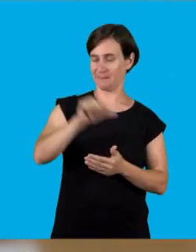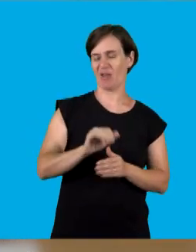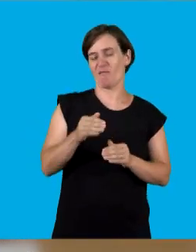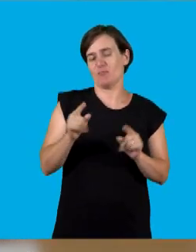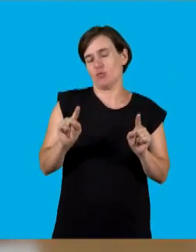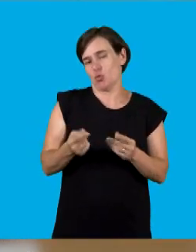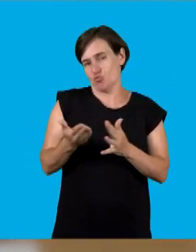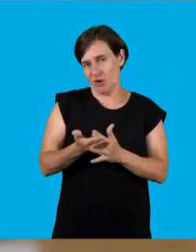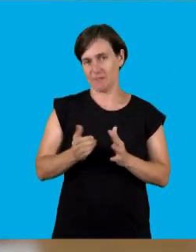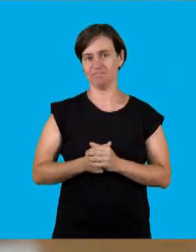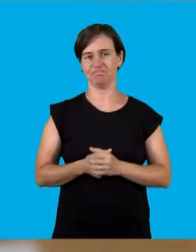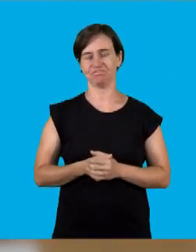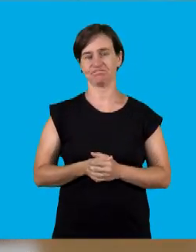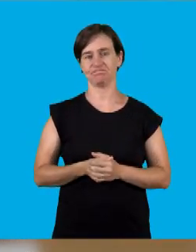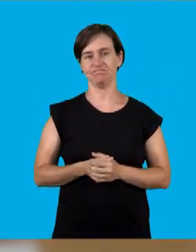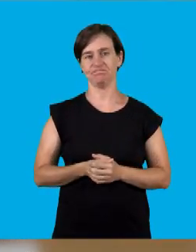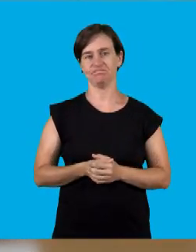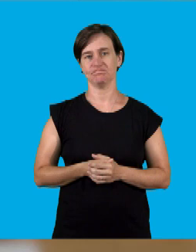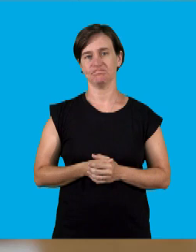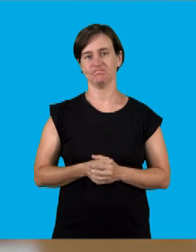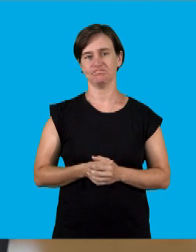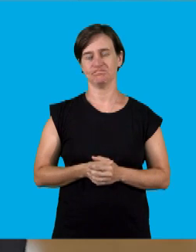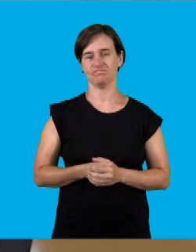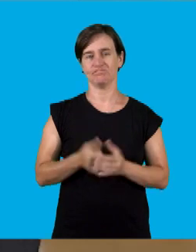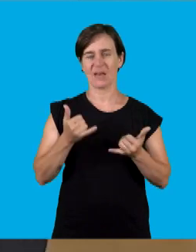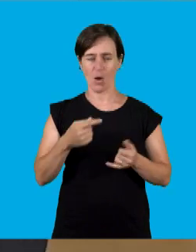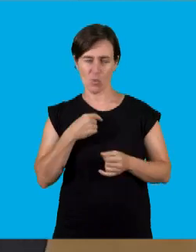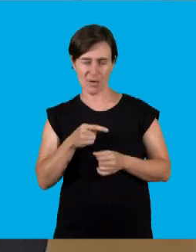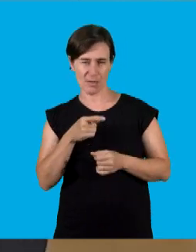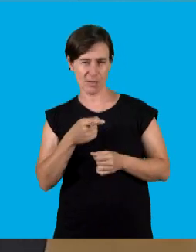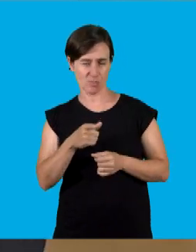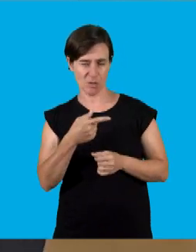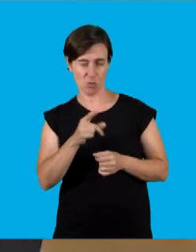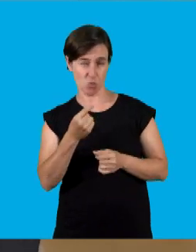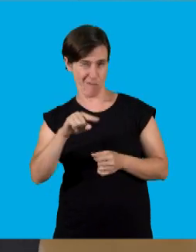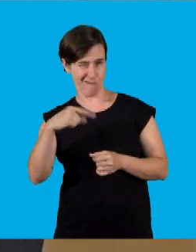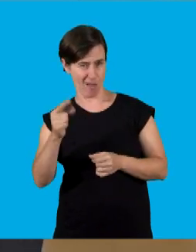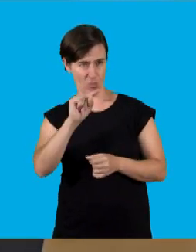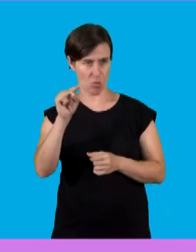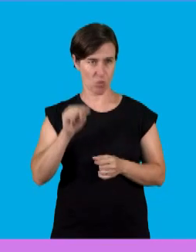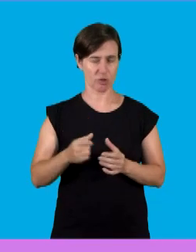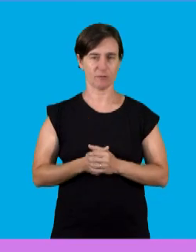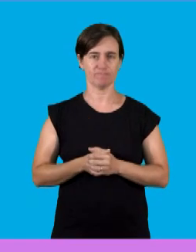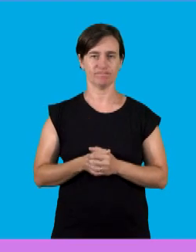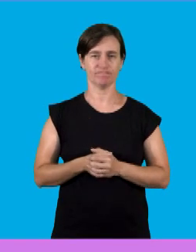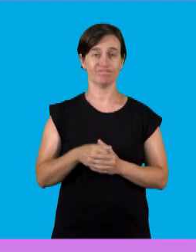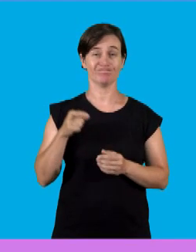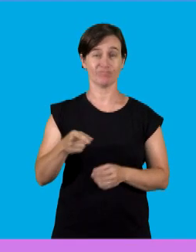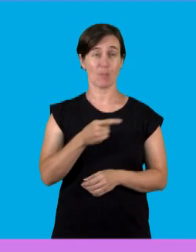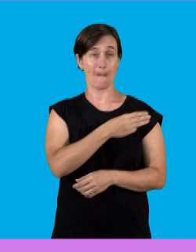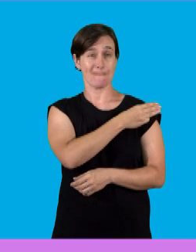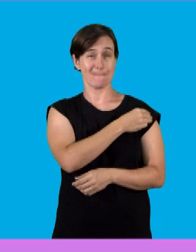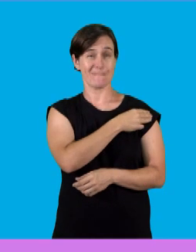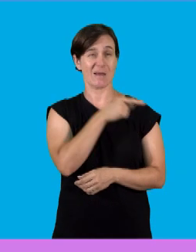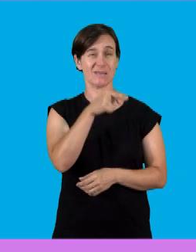Welcome back after our short advert break. Guys, let us look at another question. So here, the second question, I said, the manager of the